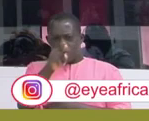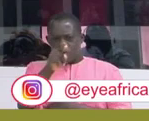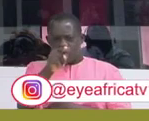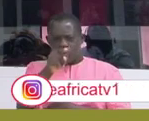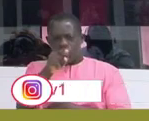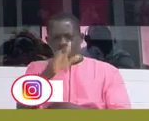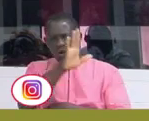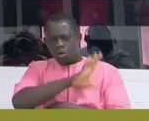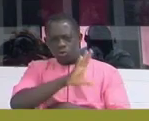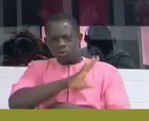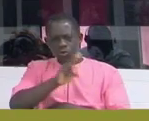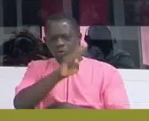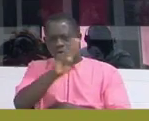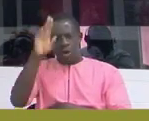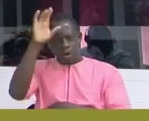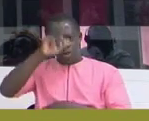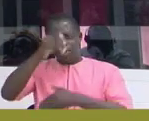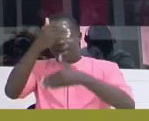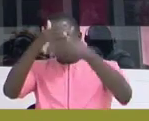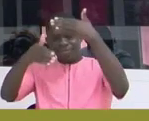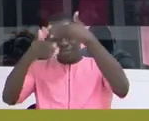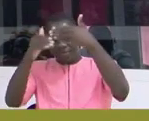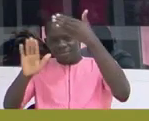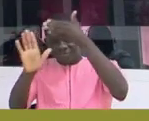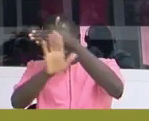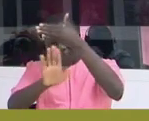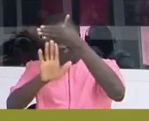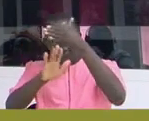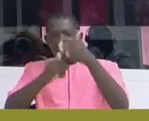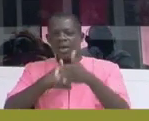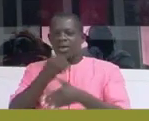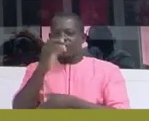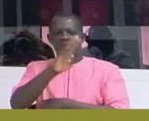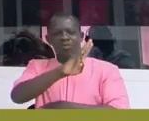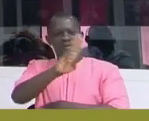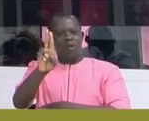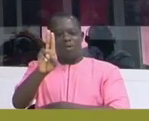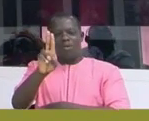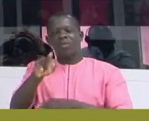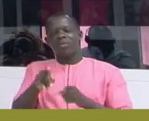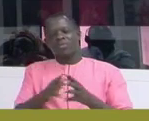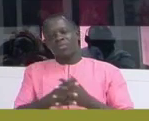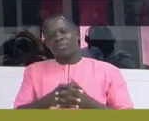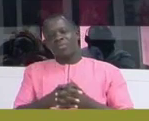blocks, he said to me, "But you are not amazing." And I said, "No."